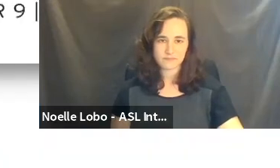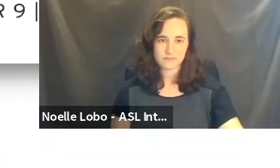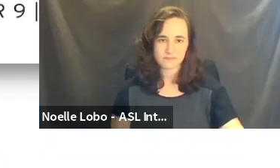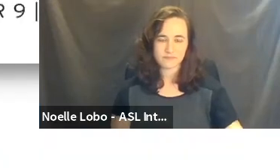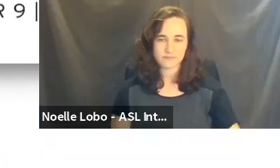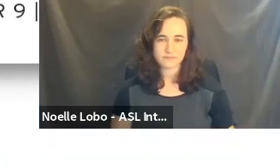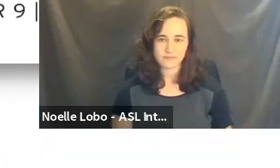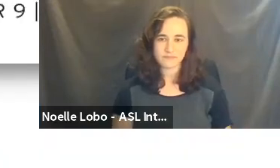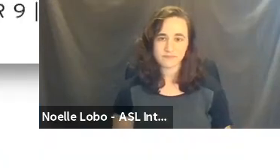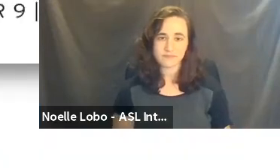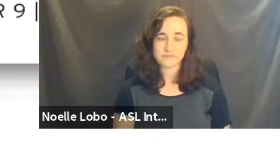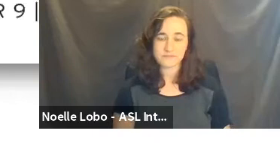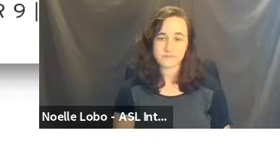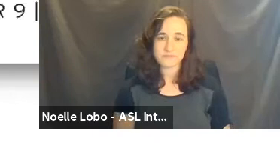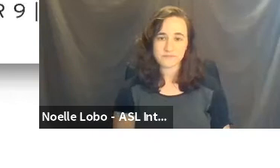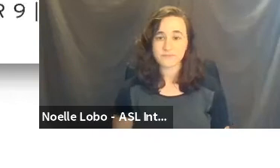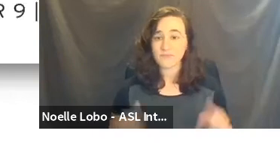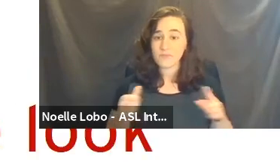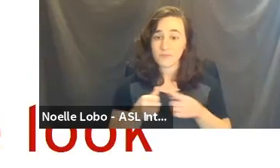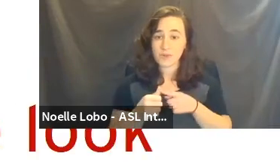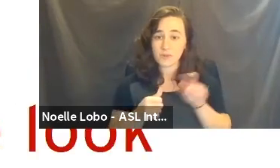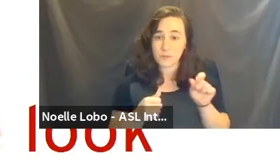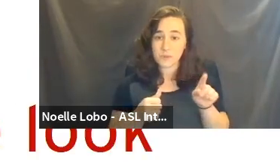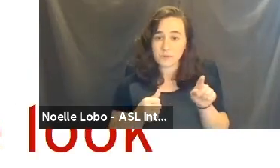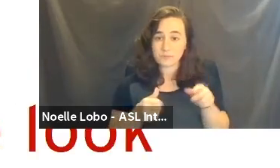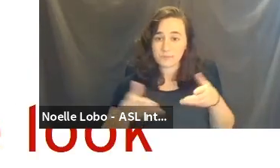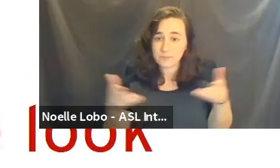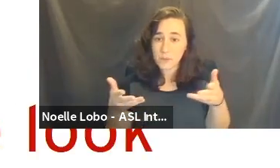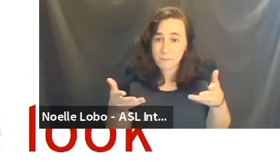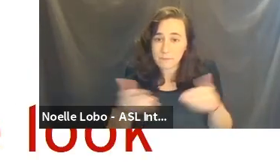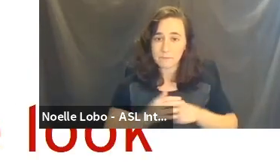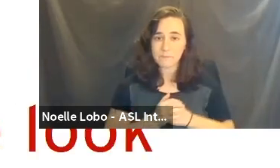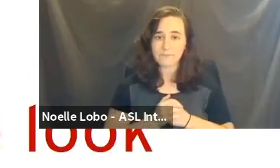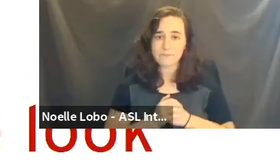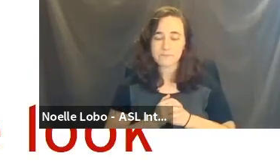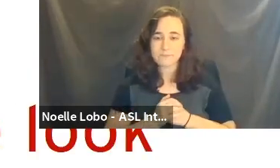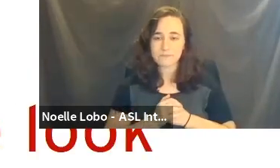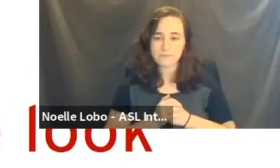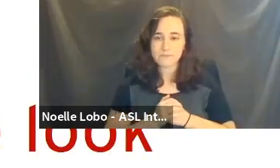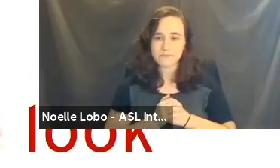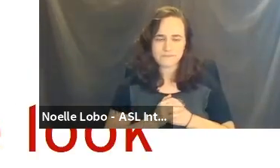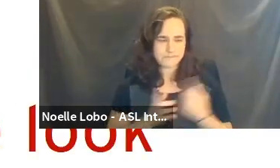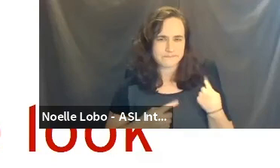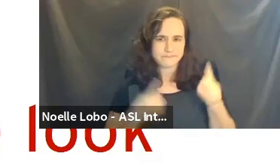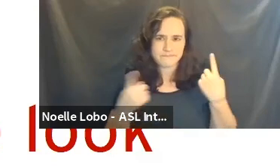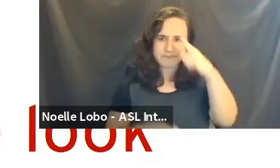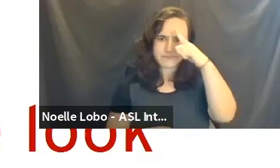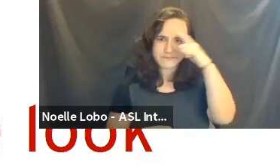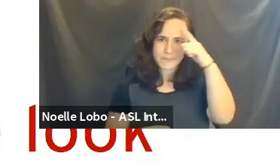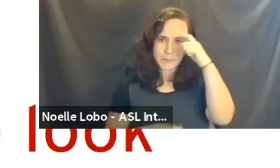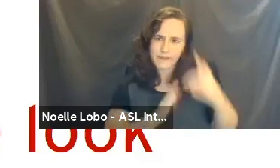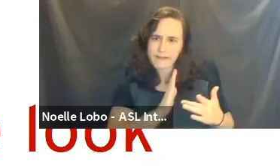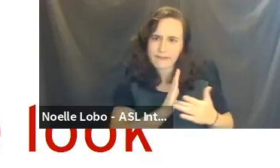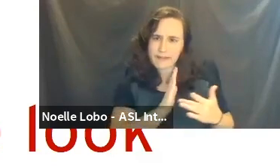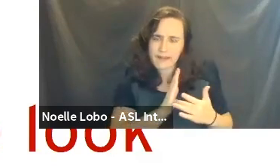So this is the first question. What did summer technology use look like for you